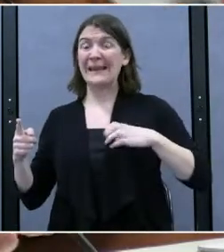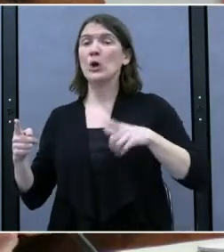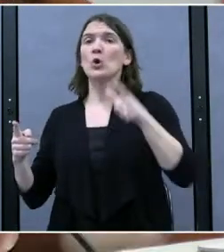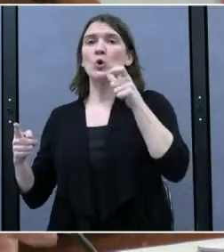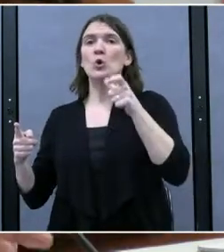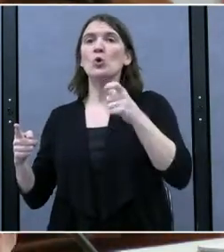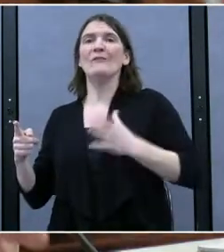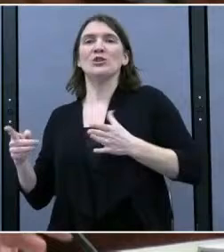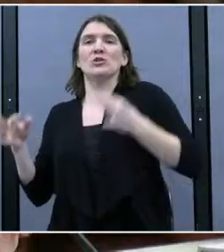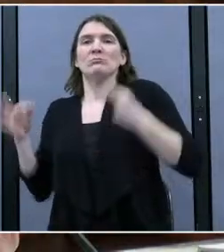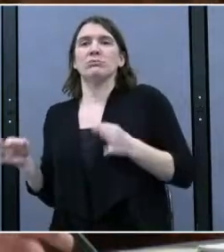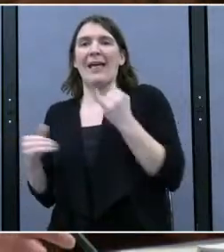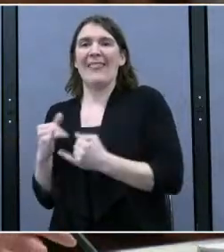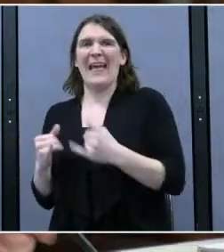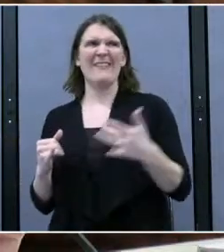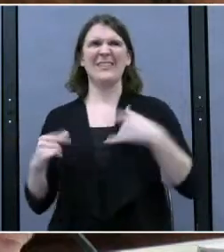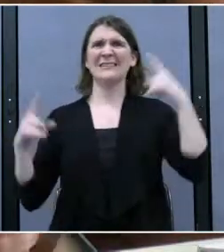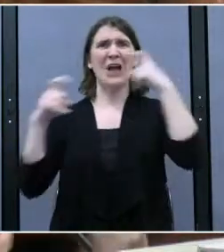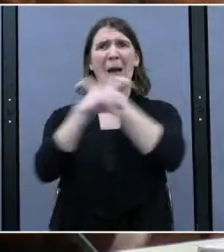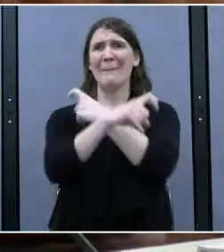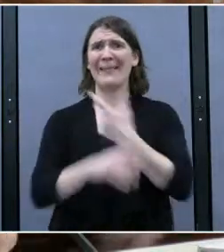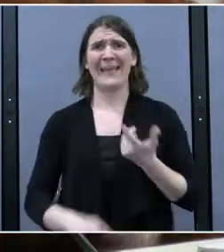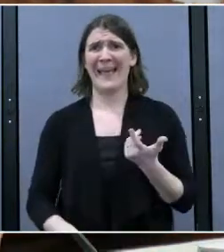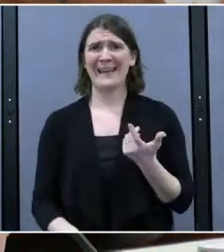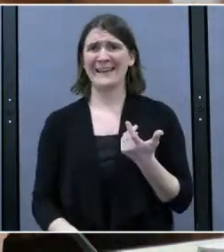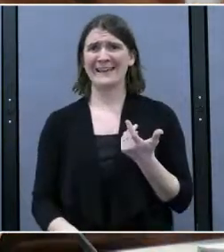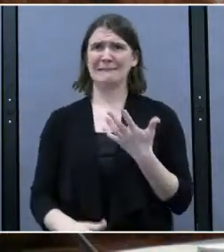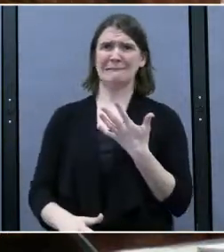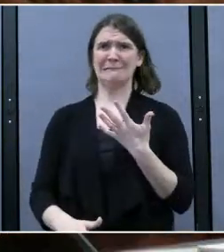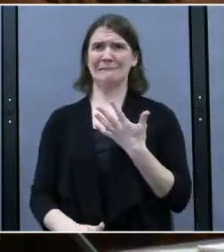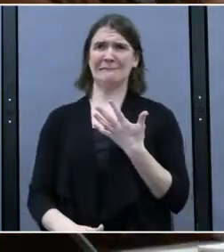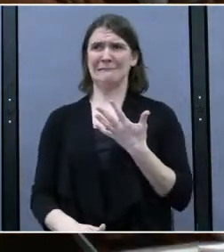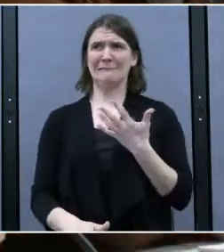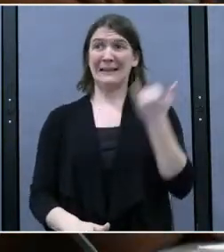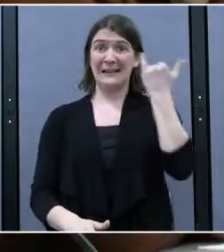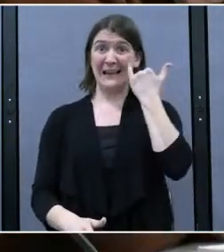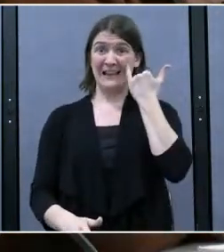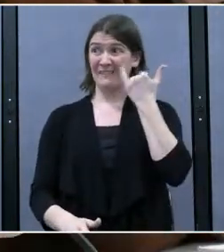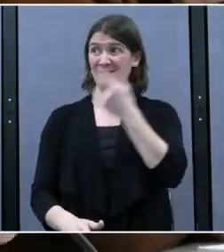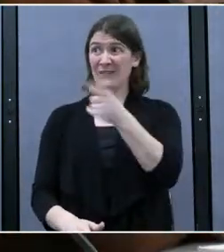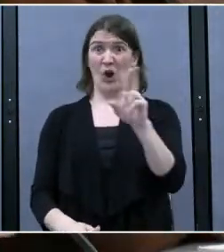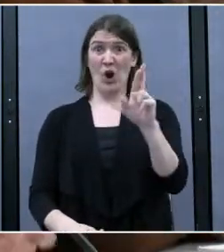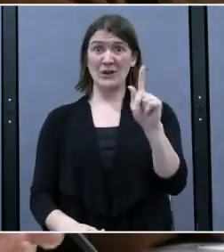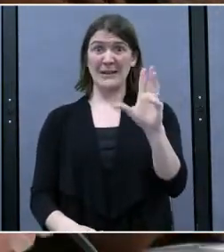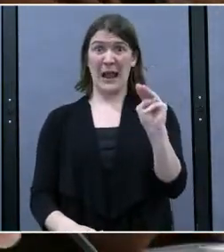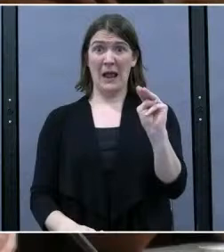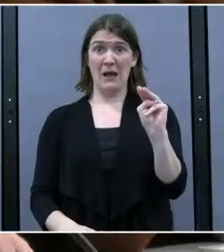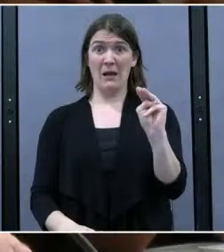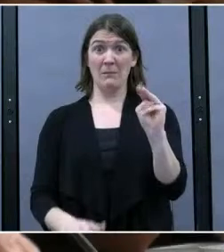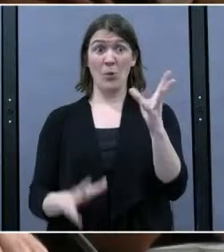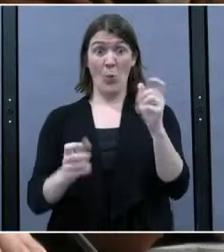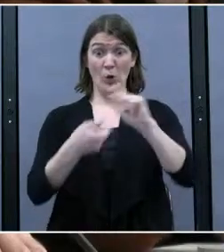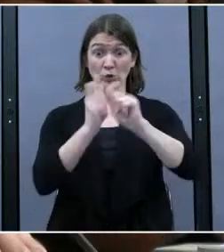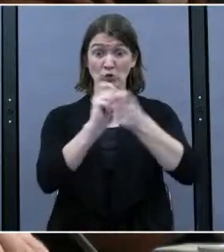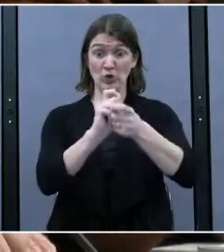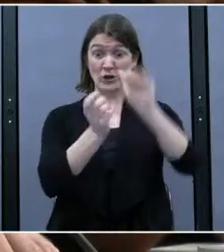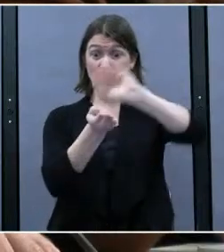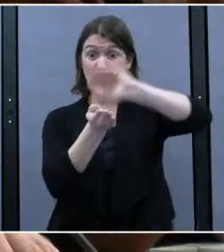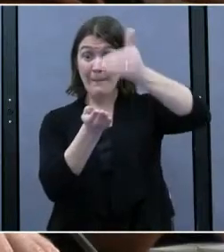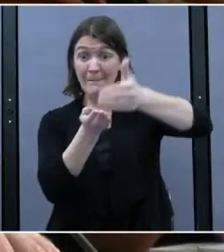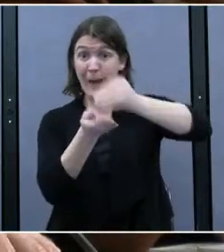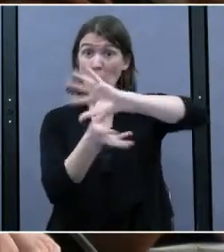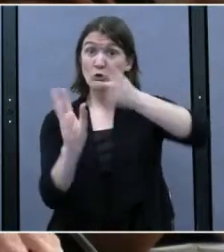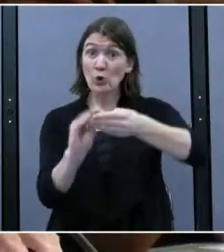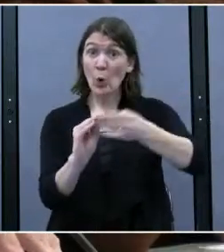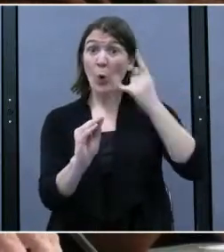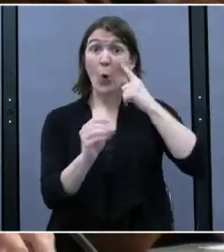Procedurally, it seems complicated to me enough that if RTM wants to change this in any